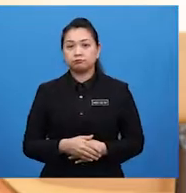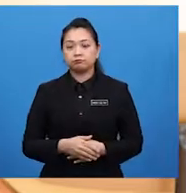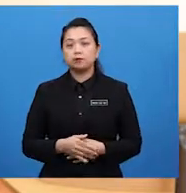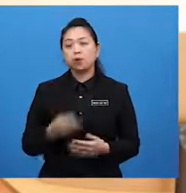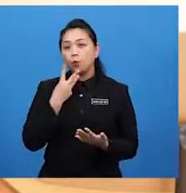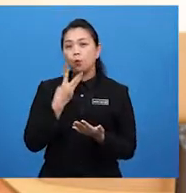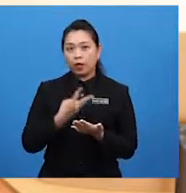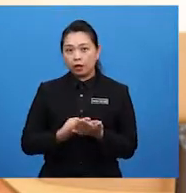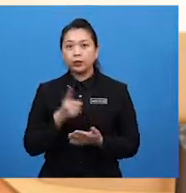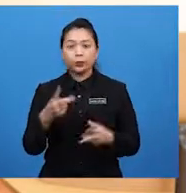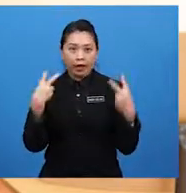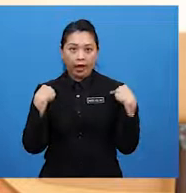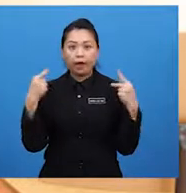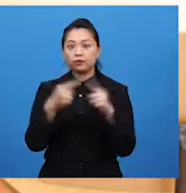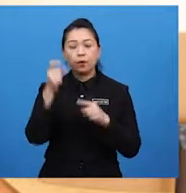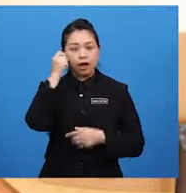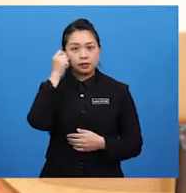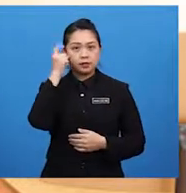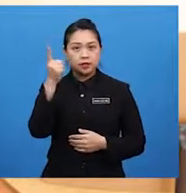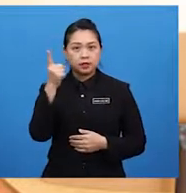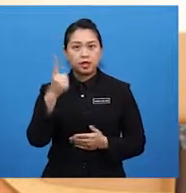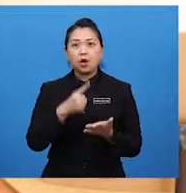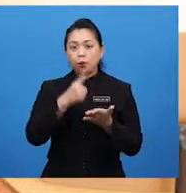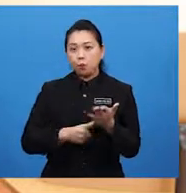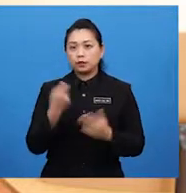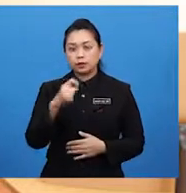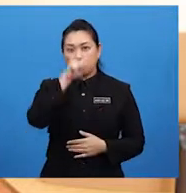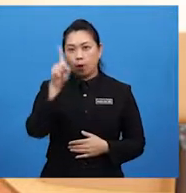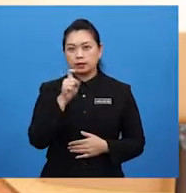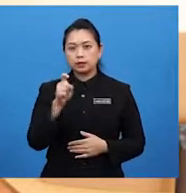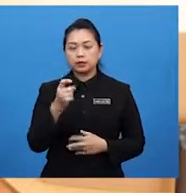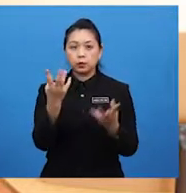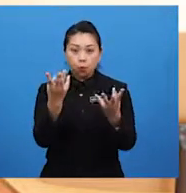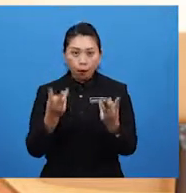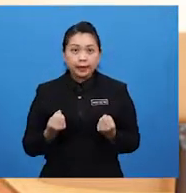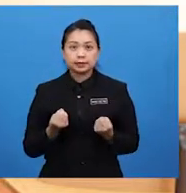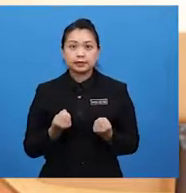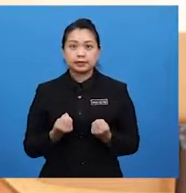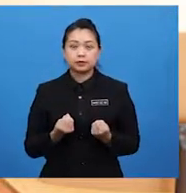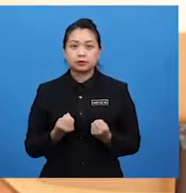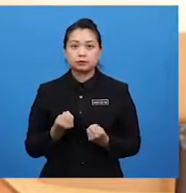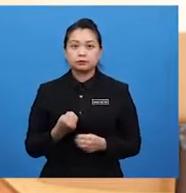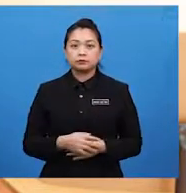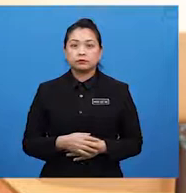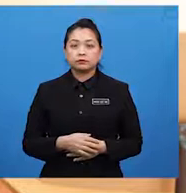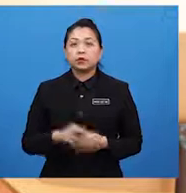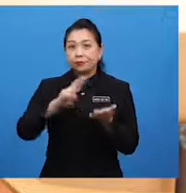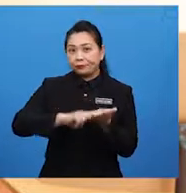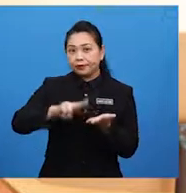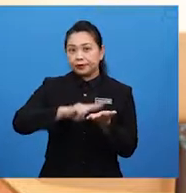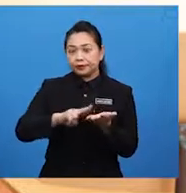Well, you have to understand what the question wants. Read the